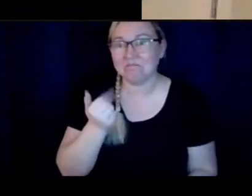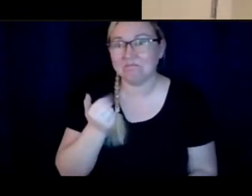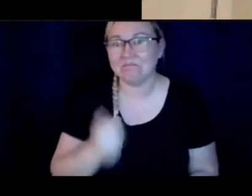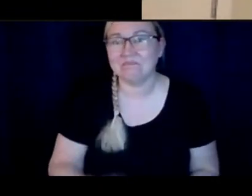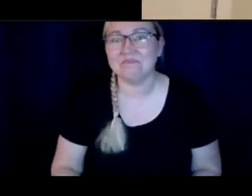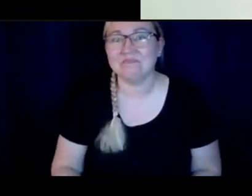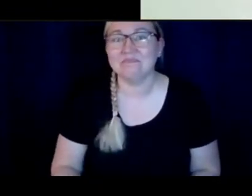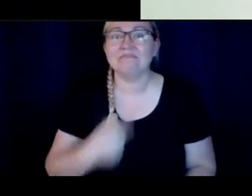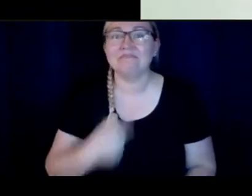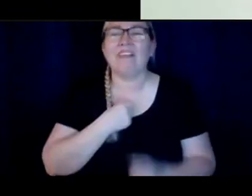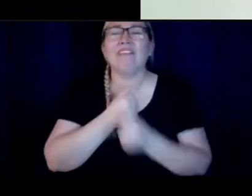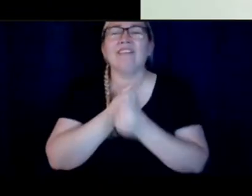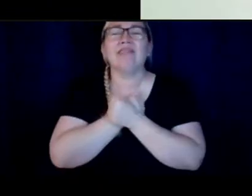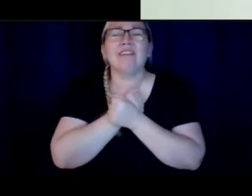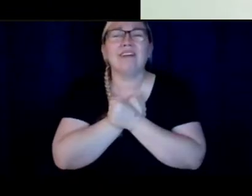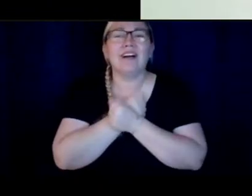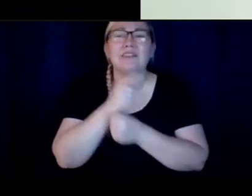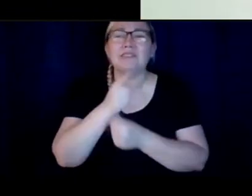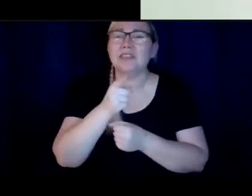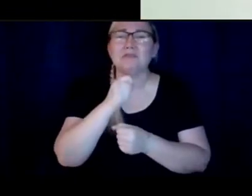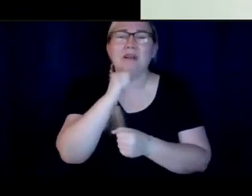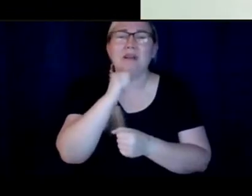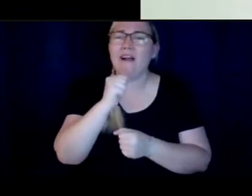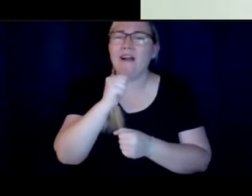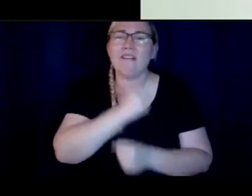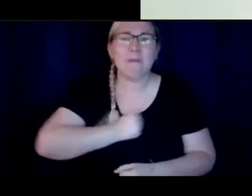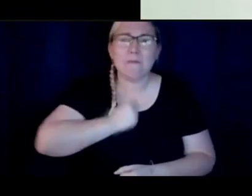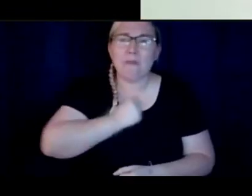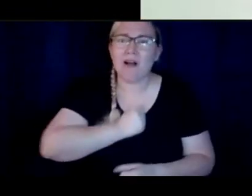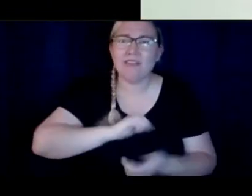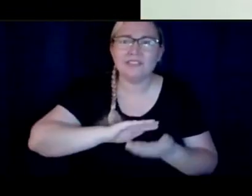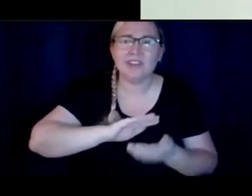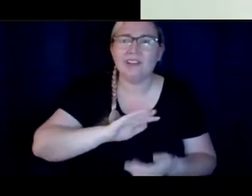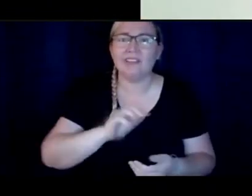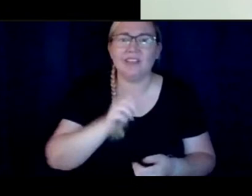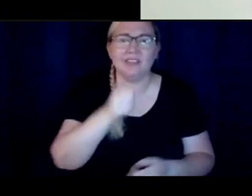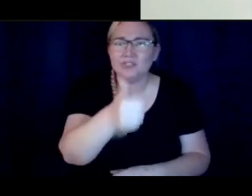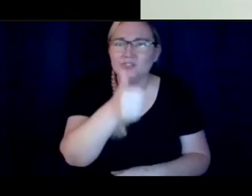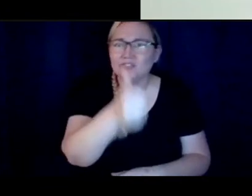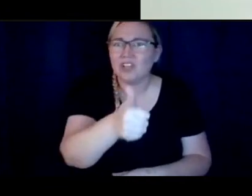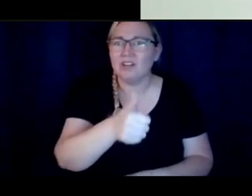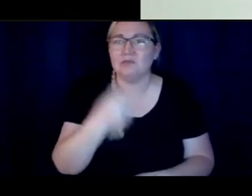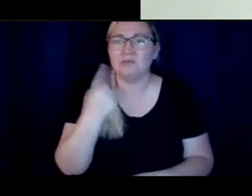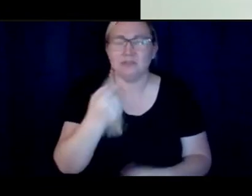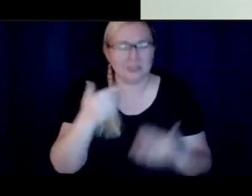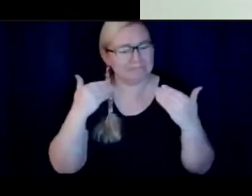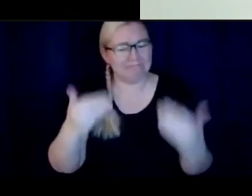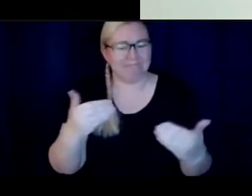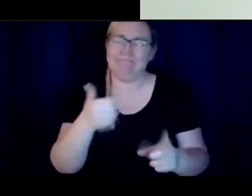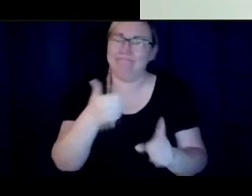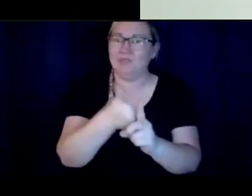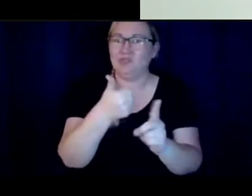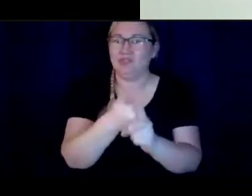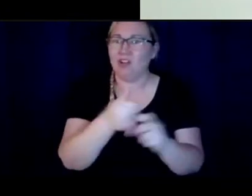I love, love, love that you're unapologetically and authentically yourself, Alice. And I